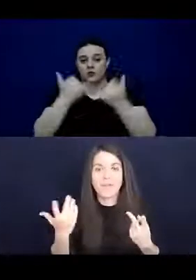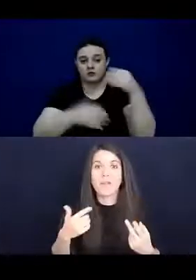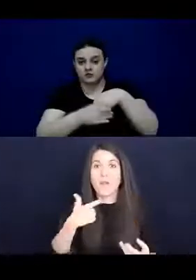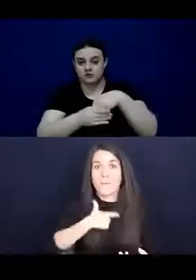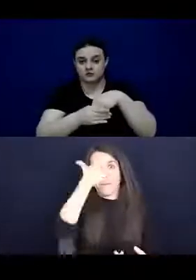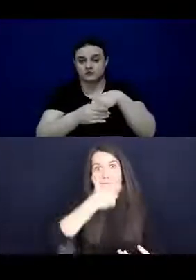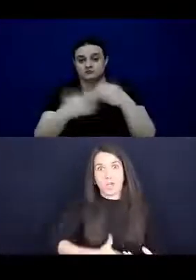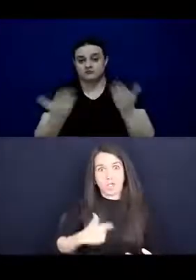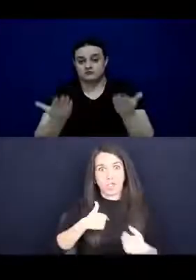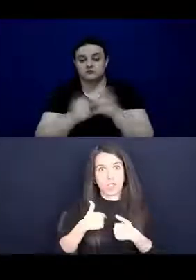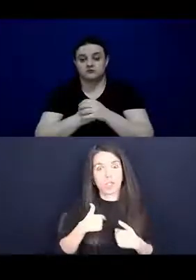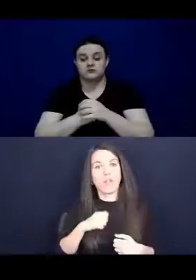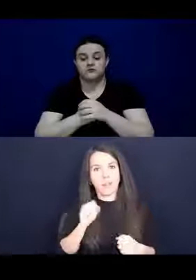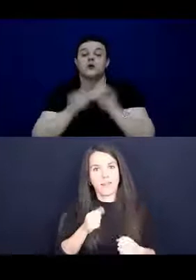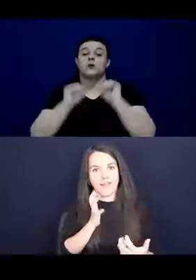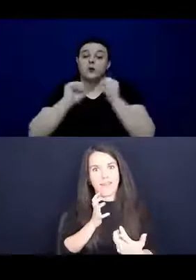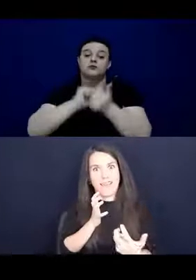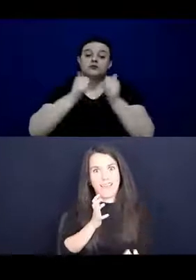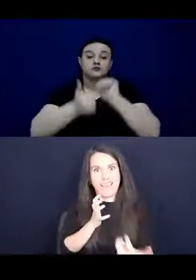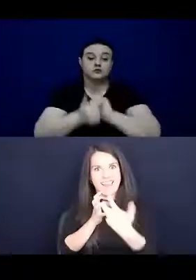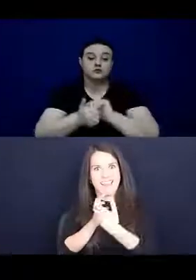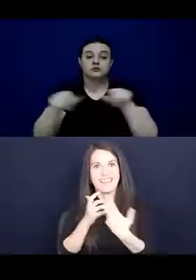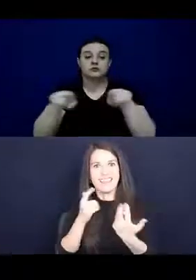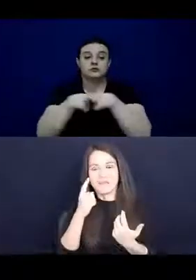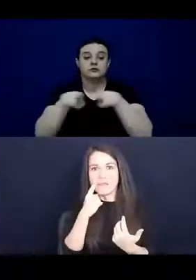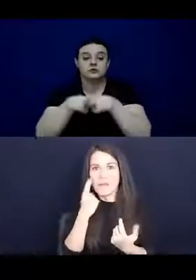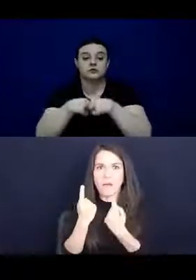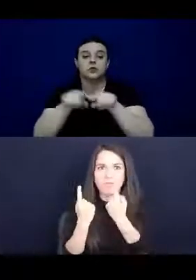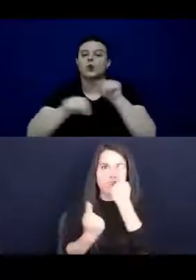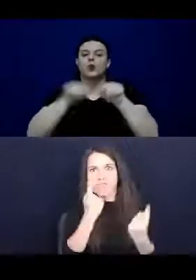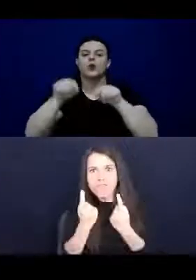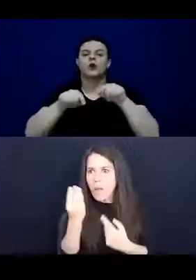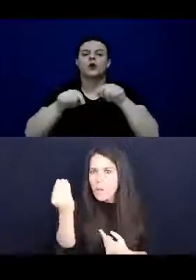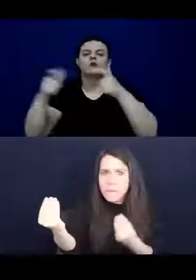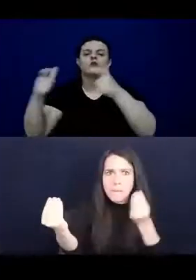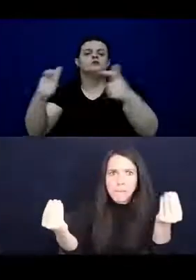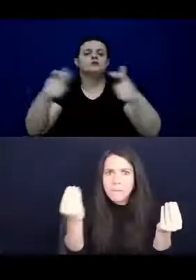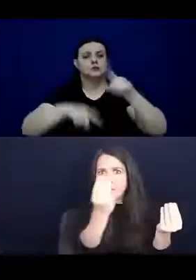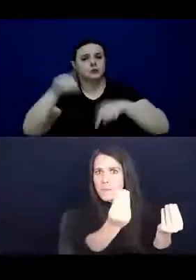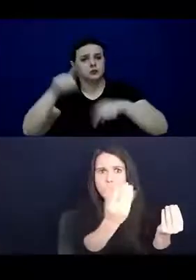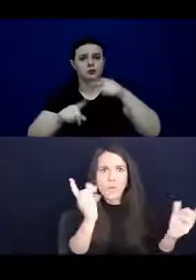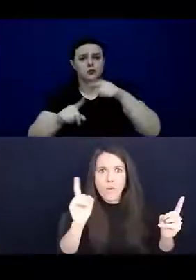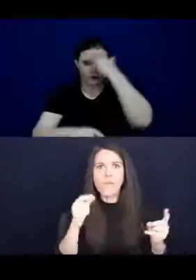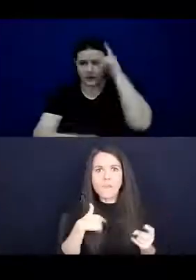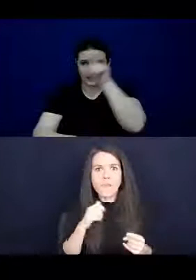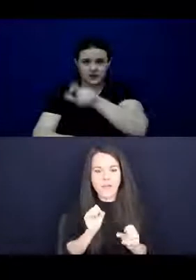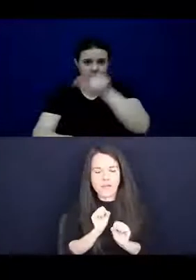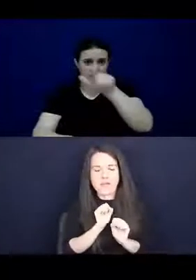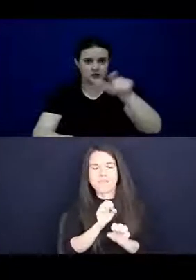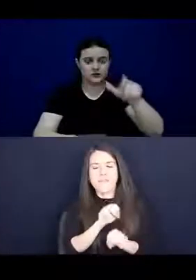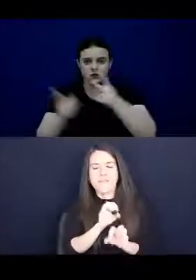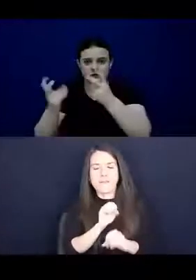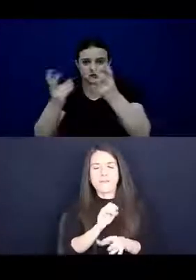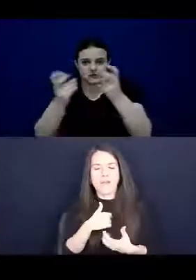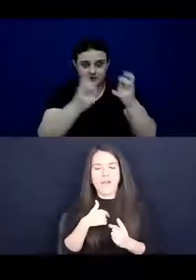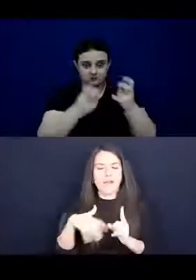in the sense of the sort of objects and places and people who can be recognized can be tailored to those of interest